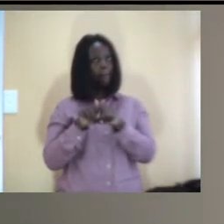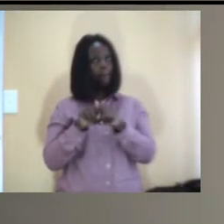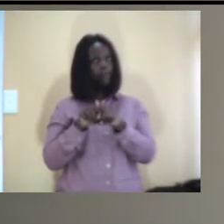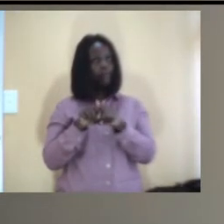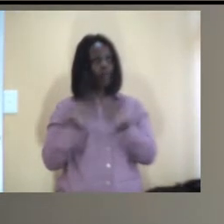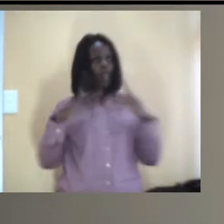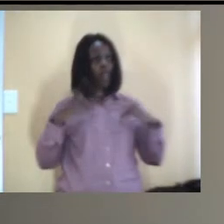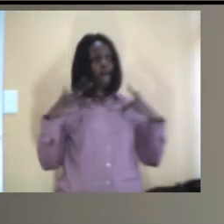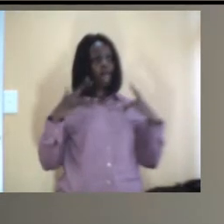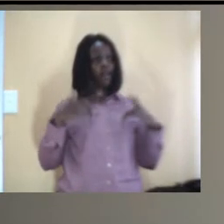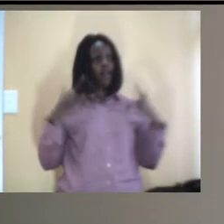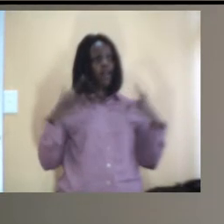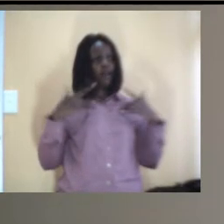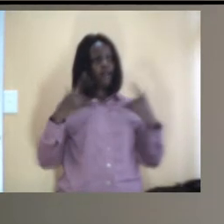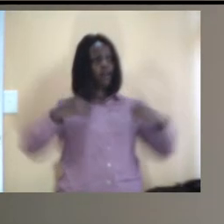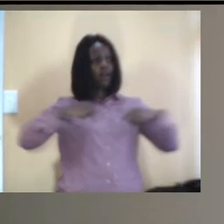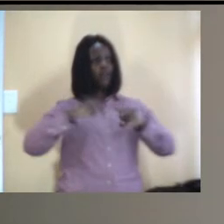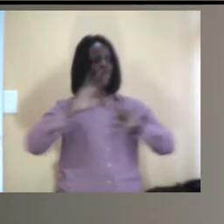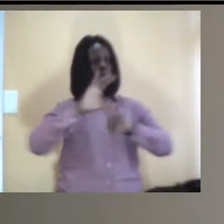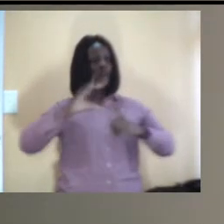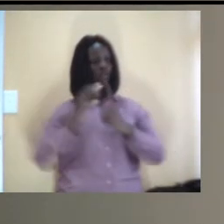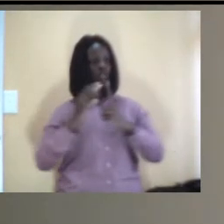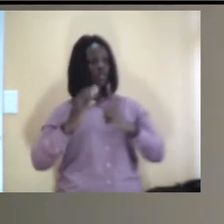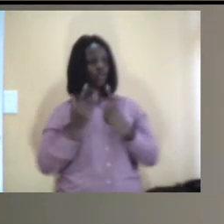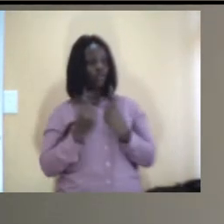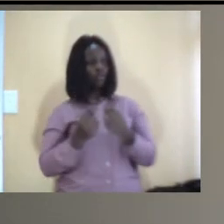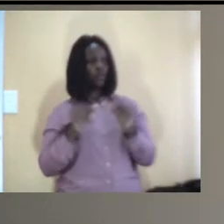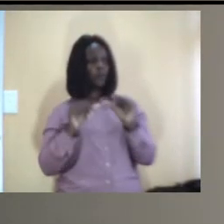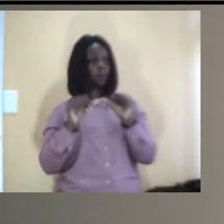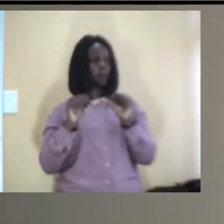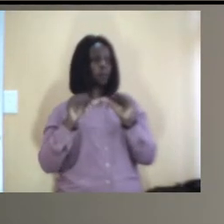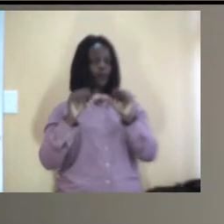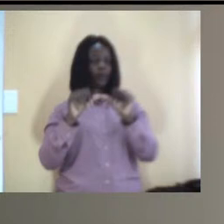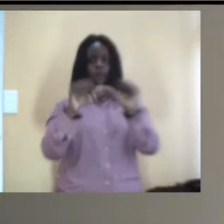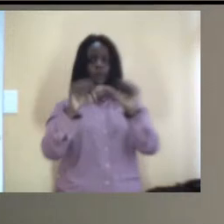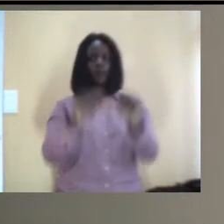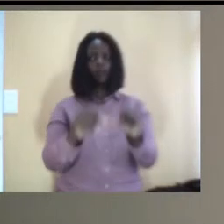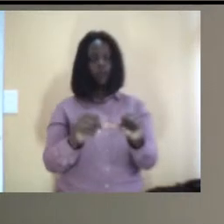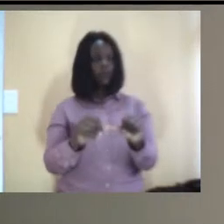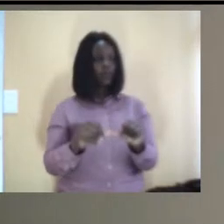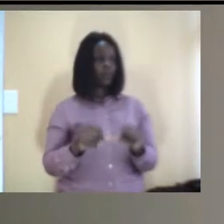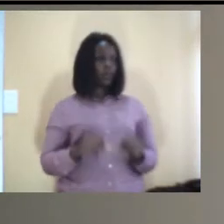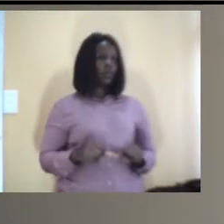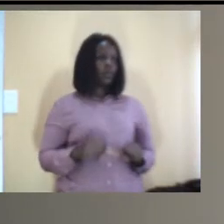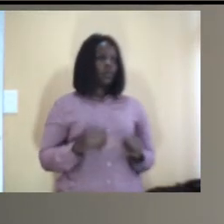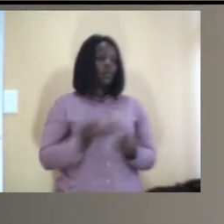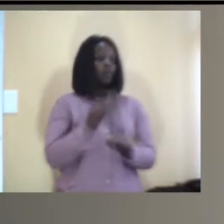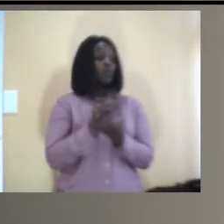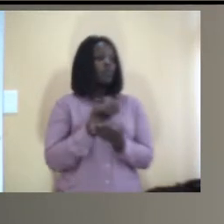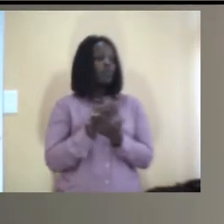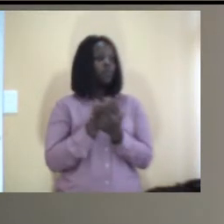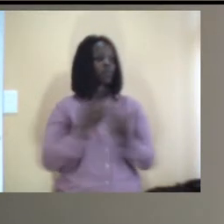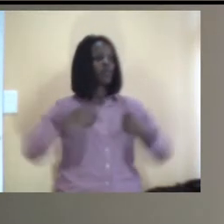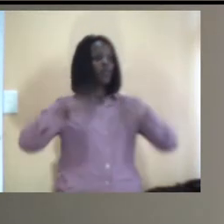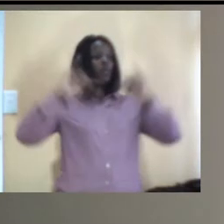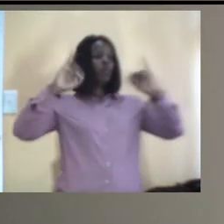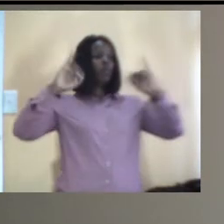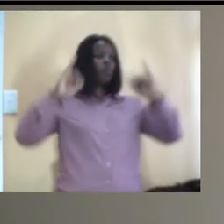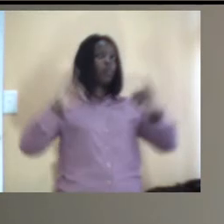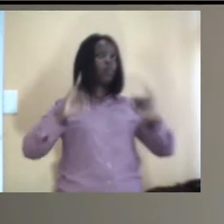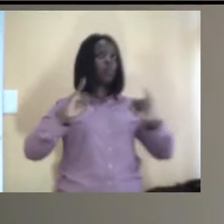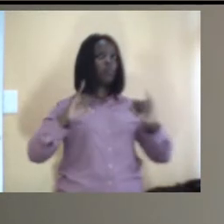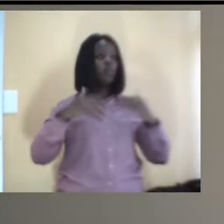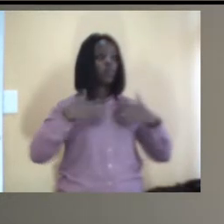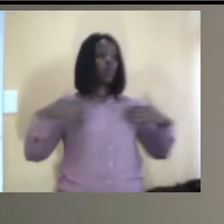yethu ime endaweni yethu esiyaziyo. Our economy is under immense pressure,